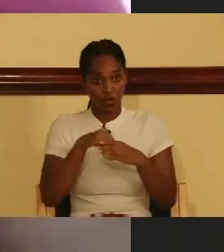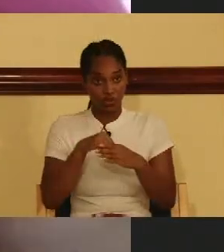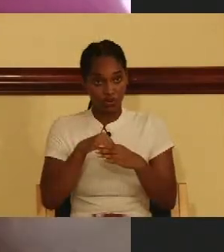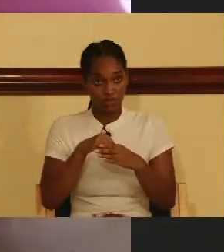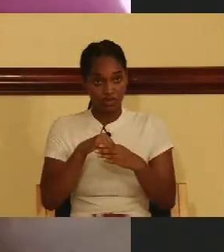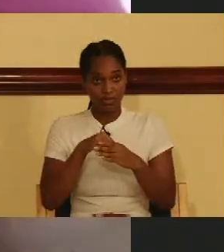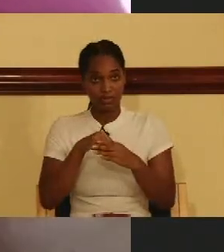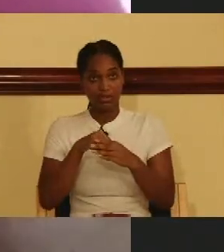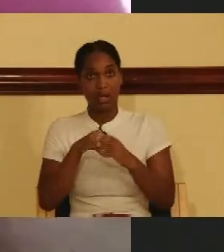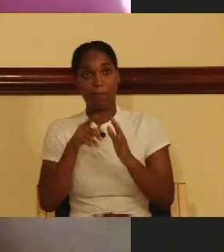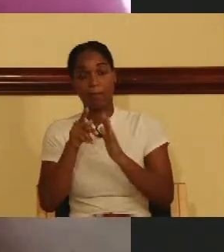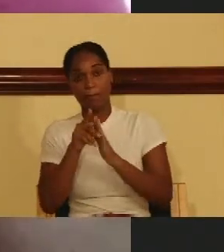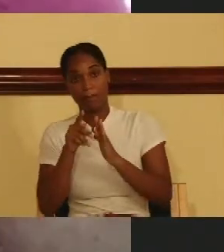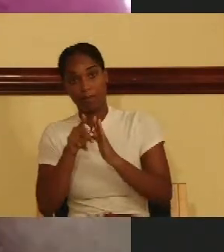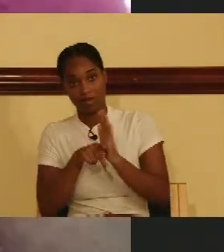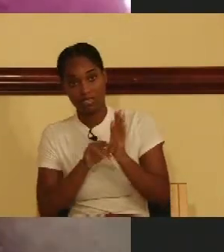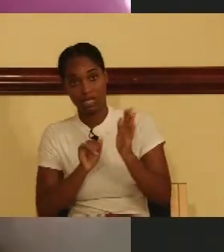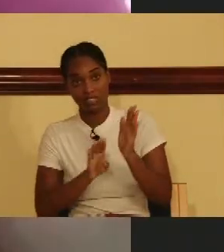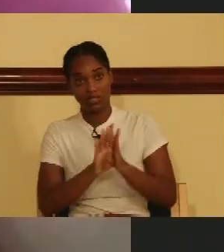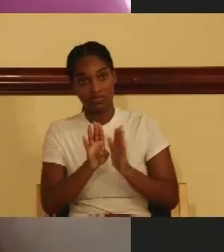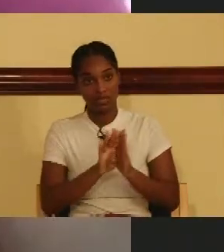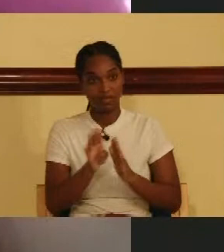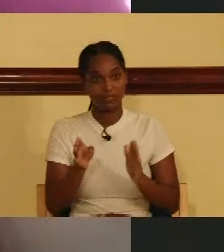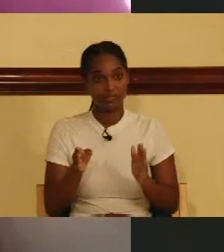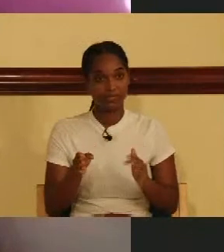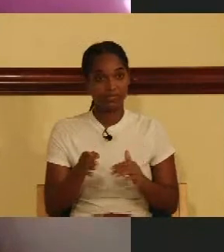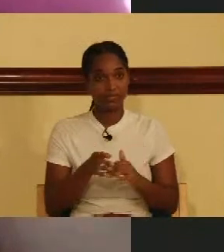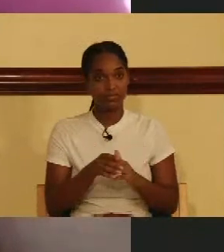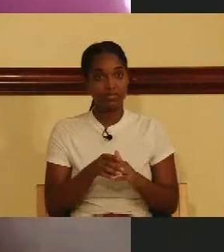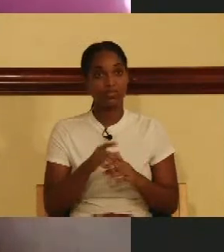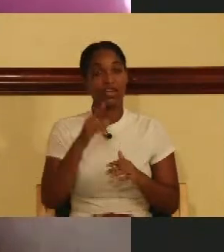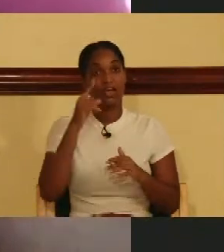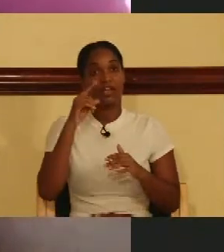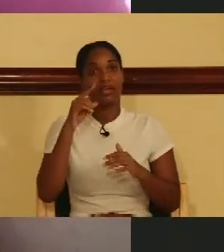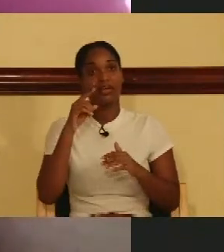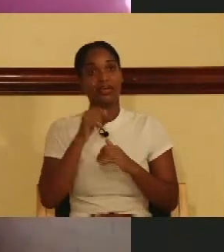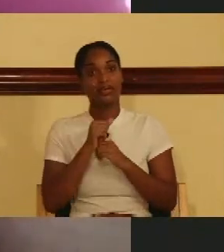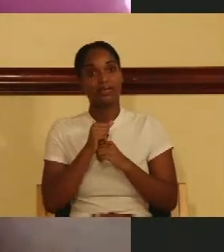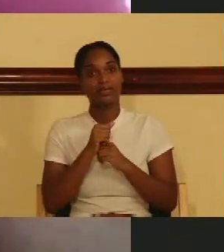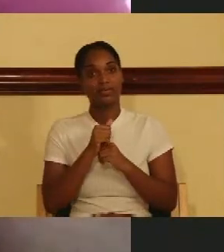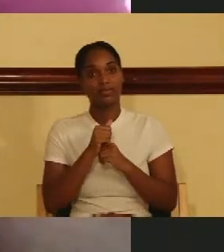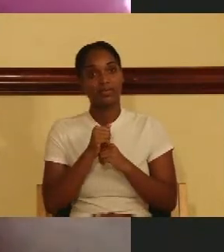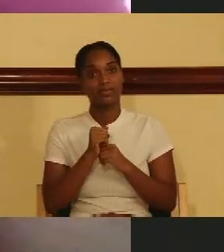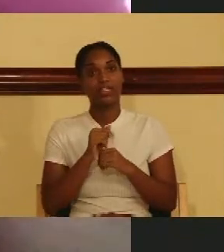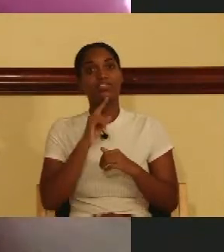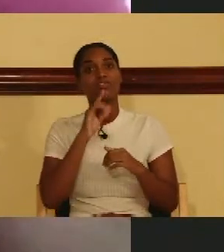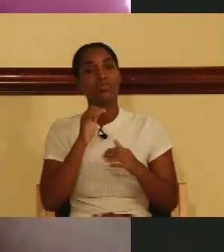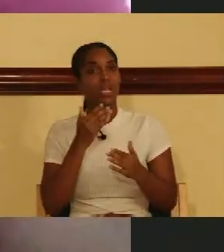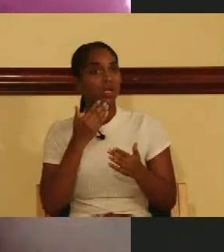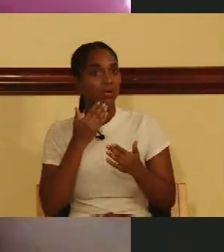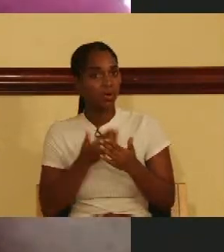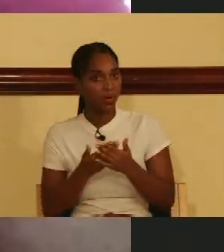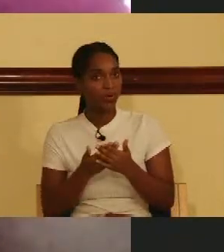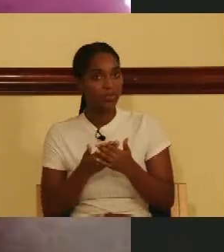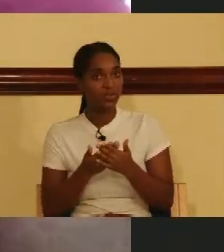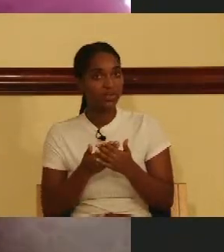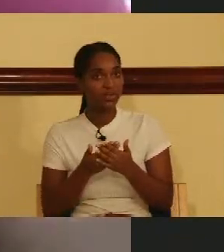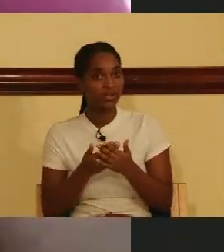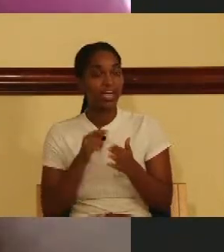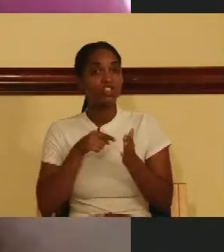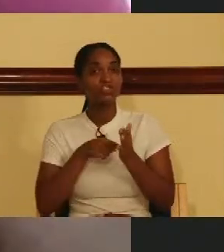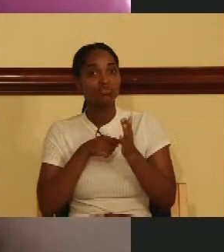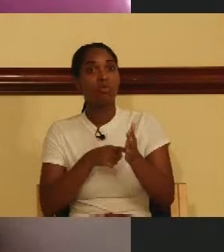policies being developed and redeveloped is really good. And it shows